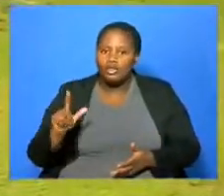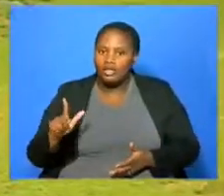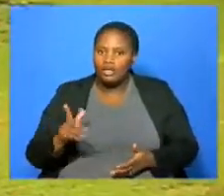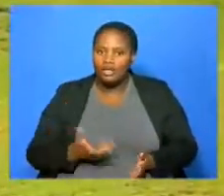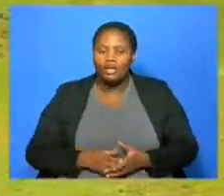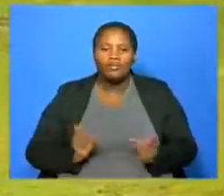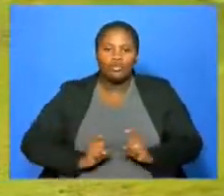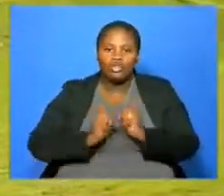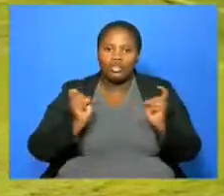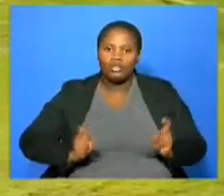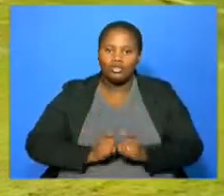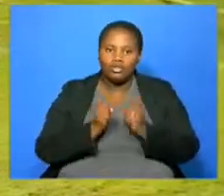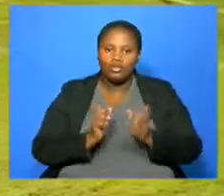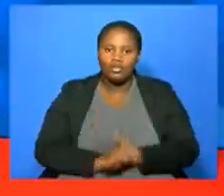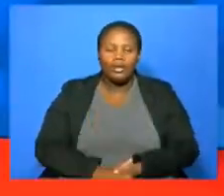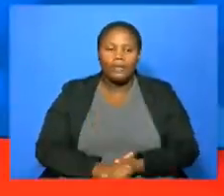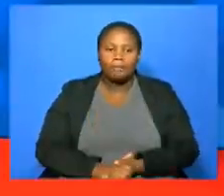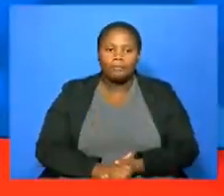League encounter.